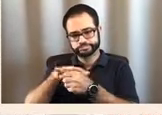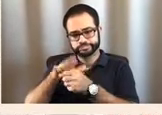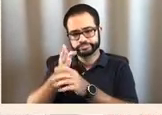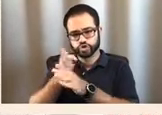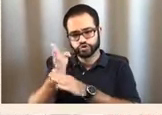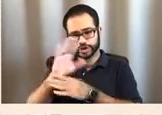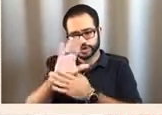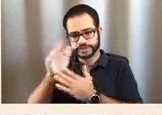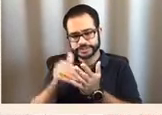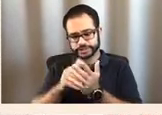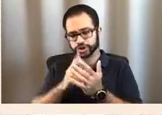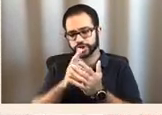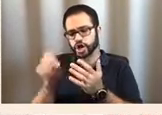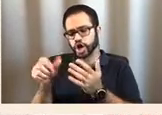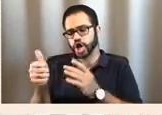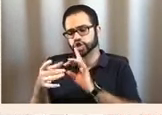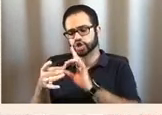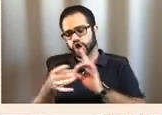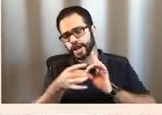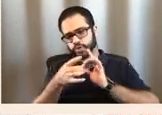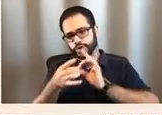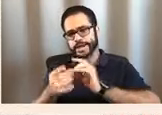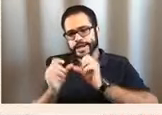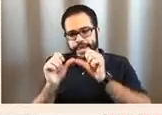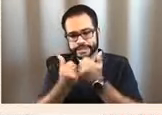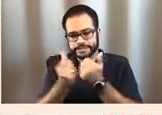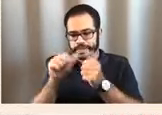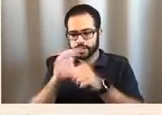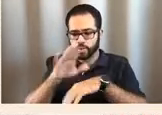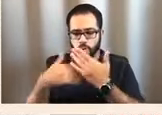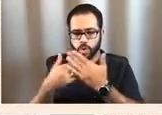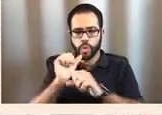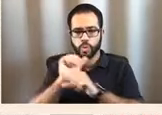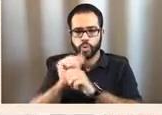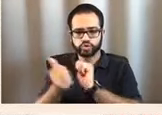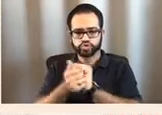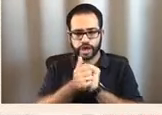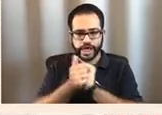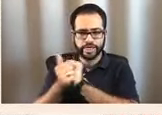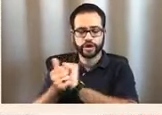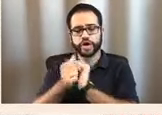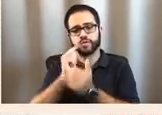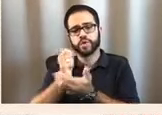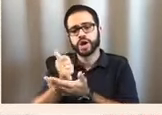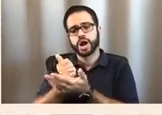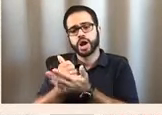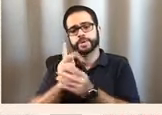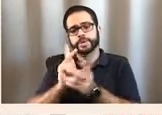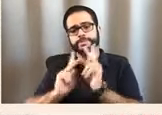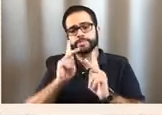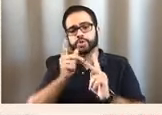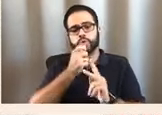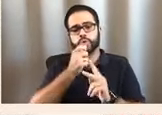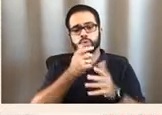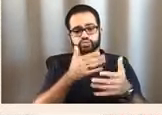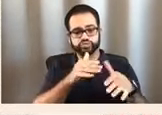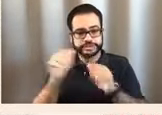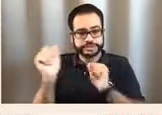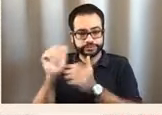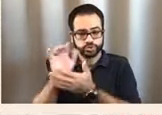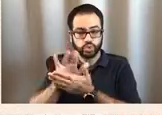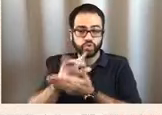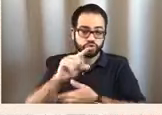collaborating agencies and organizations to work together to assist young adults who are leaving school and others who are currently